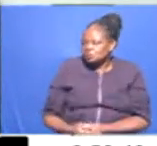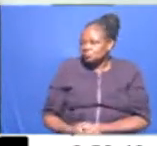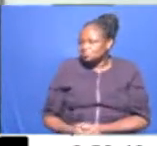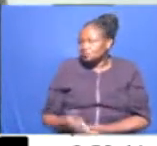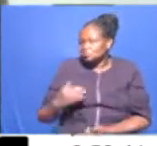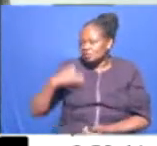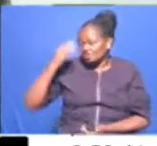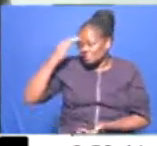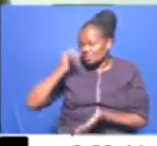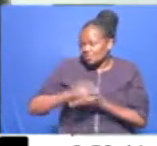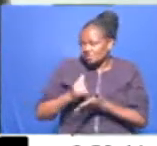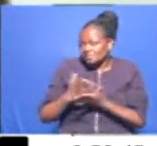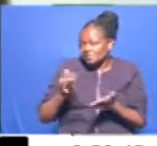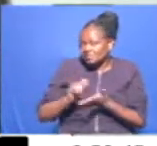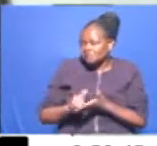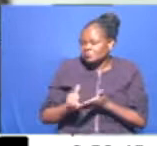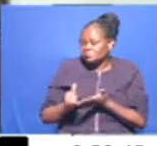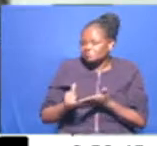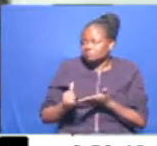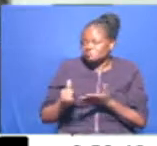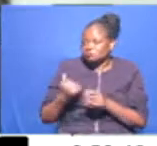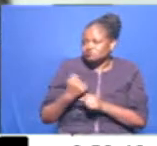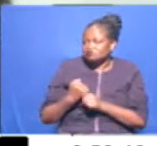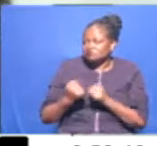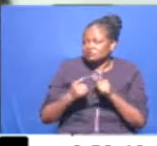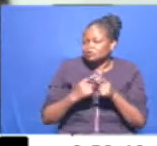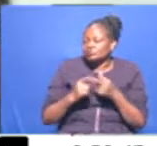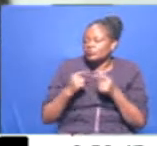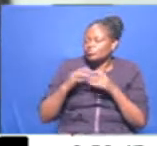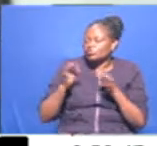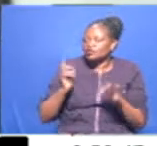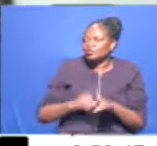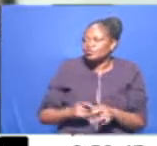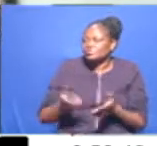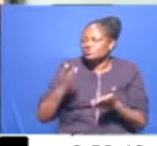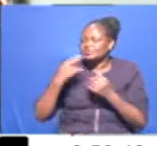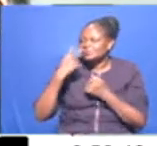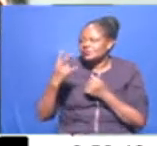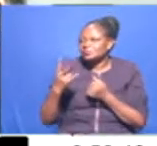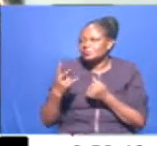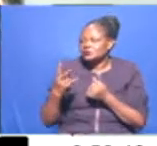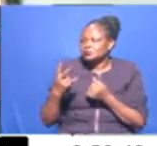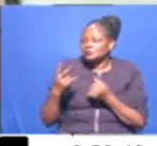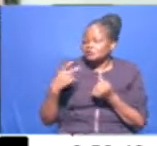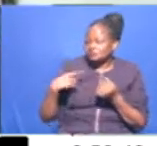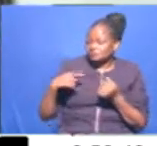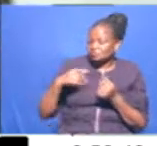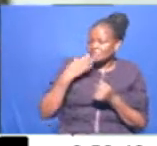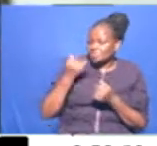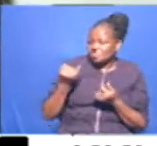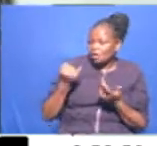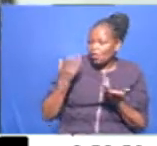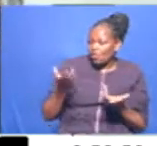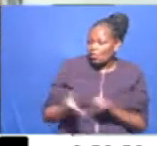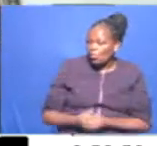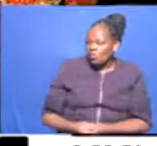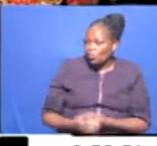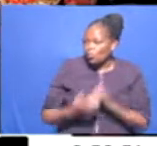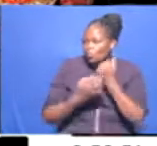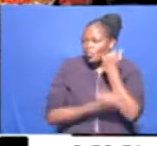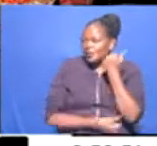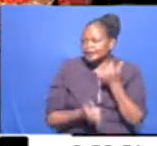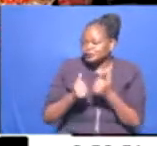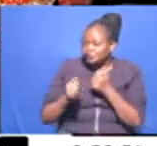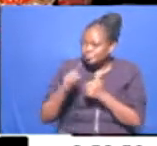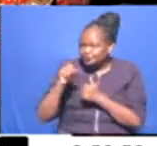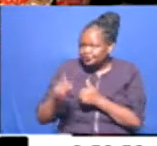this is something that has been taken up, and over time we need to assess and see, are we getting better or are we getting worse? Worse, yeah? Yeah. All